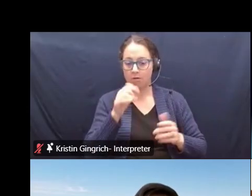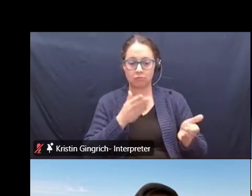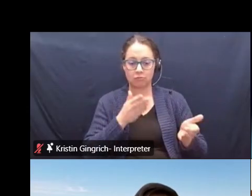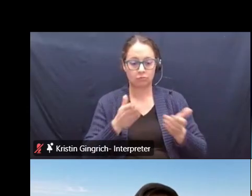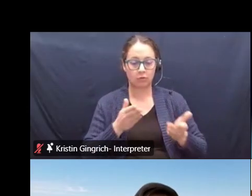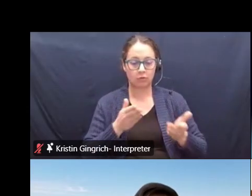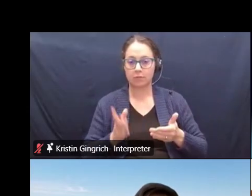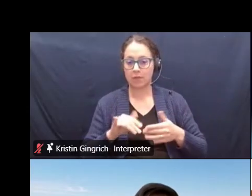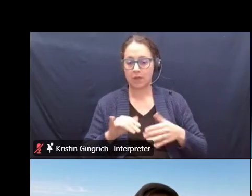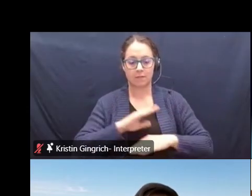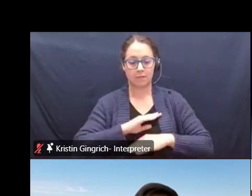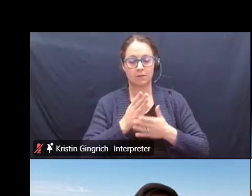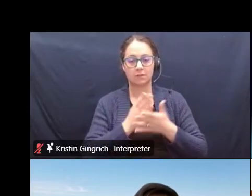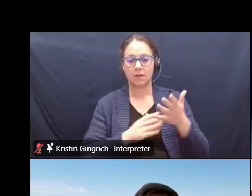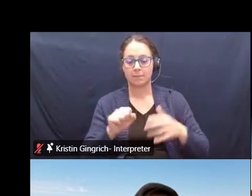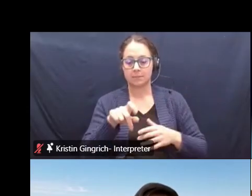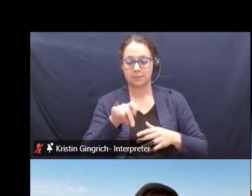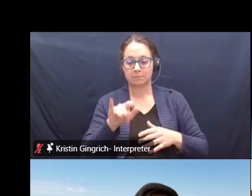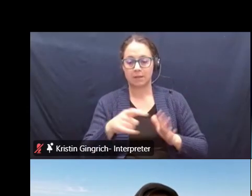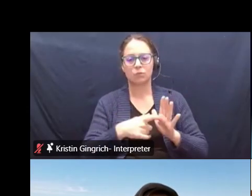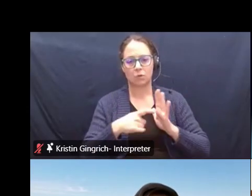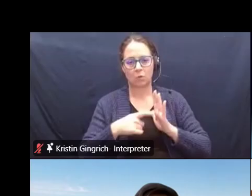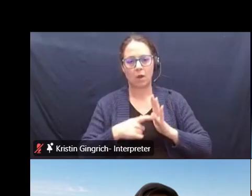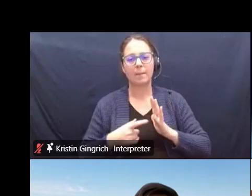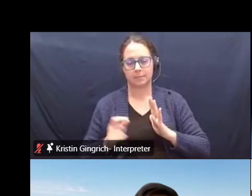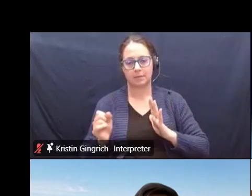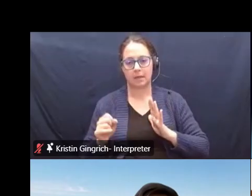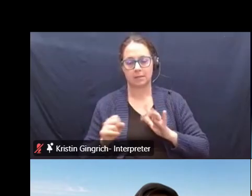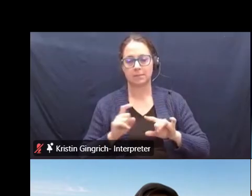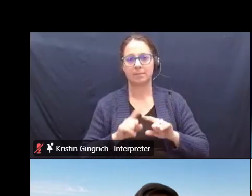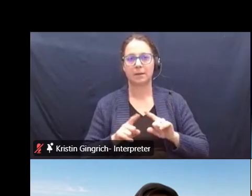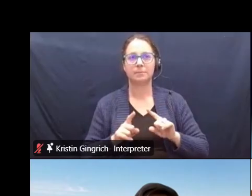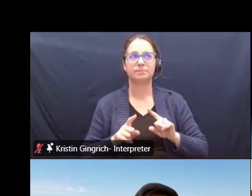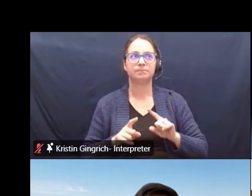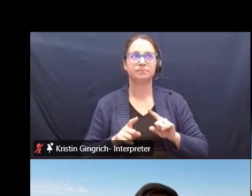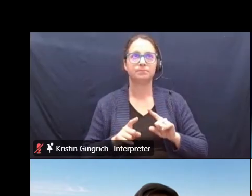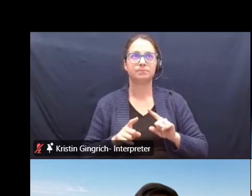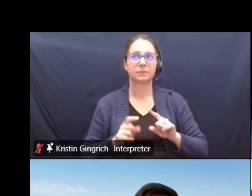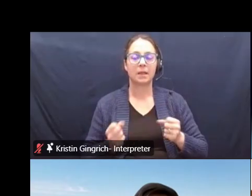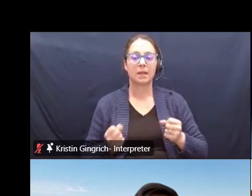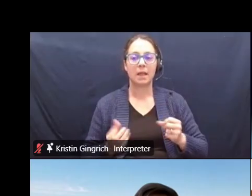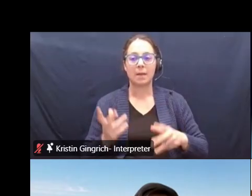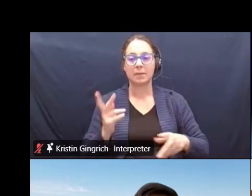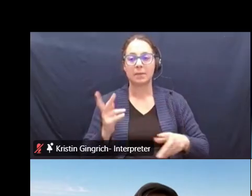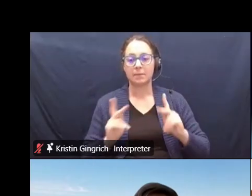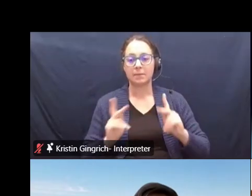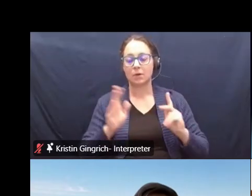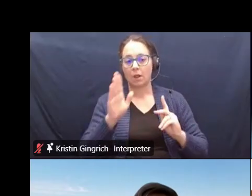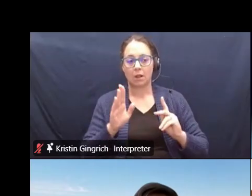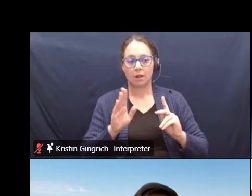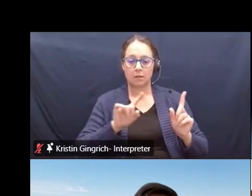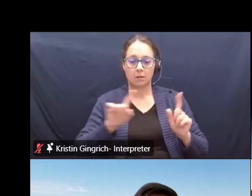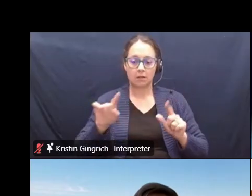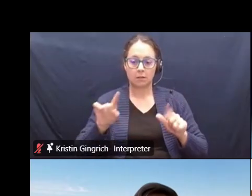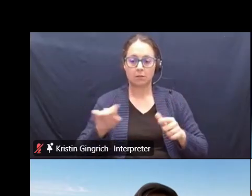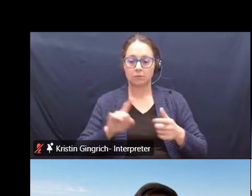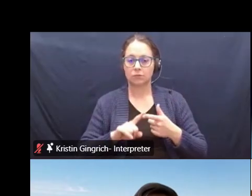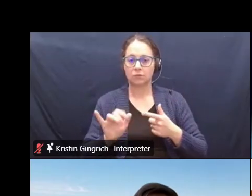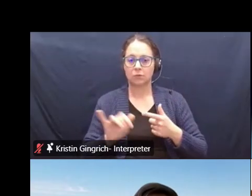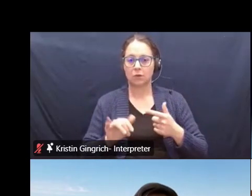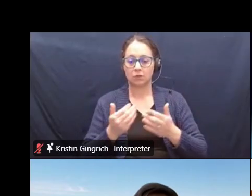fulfills some of the SPIL requirements. But, you know, how many people are going to be going to, I think, what, New